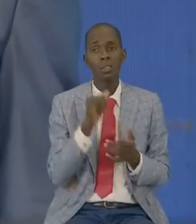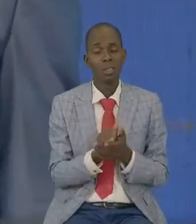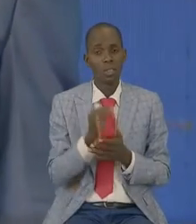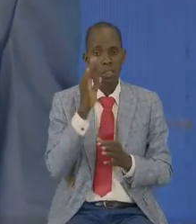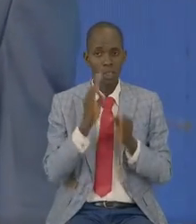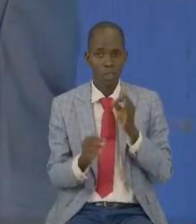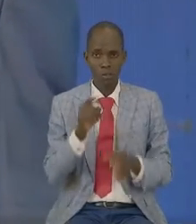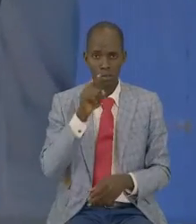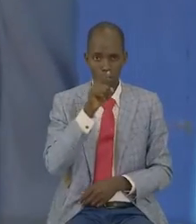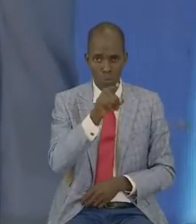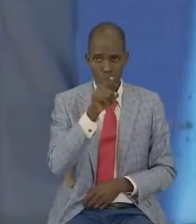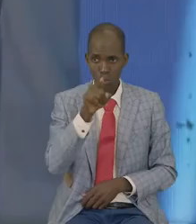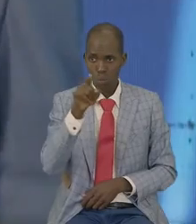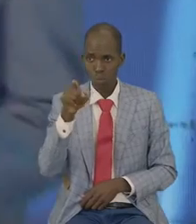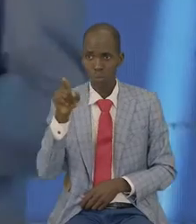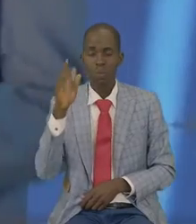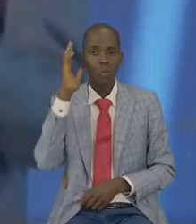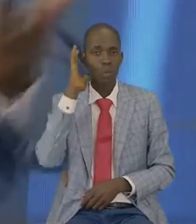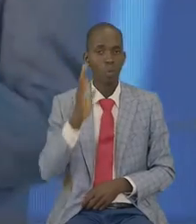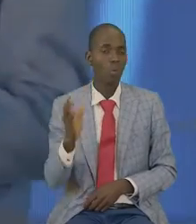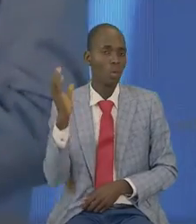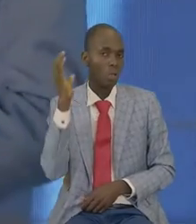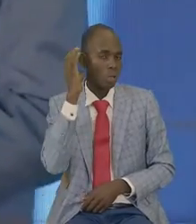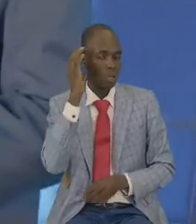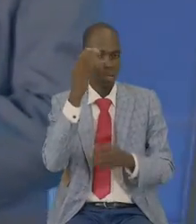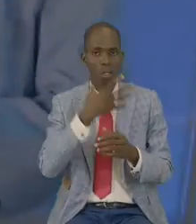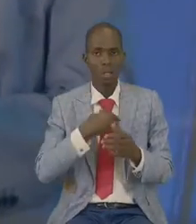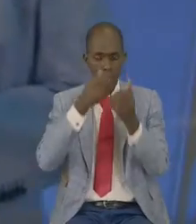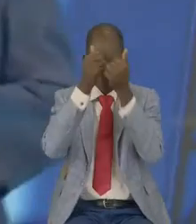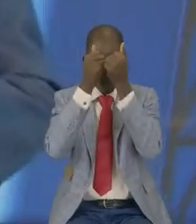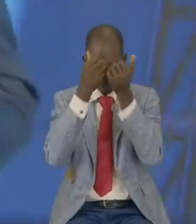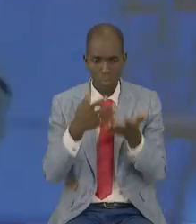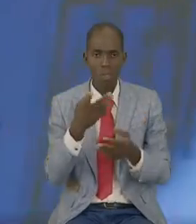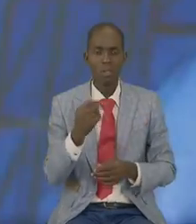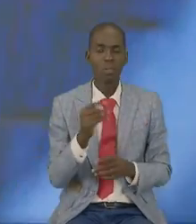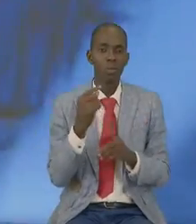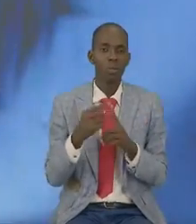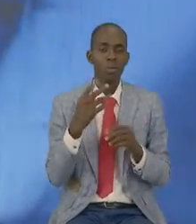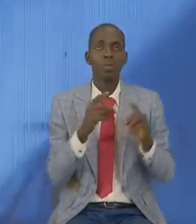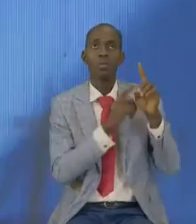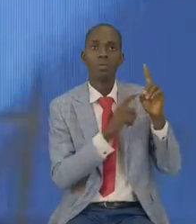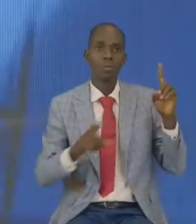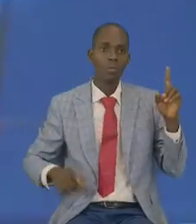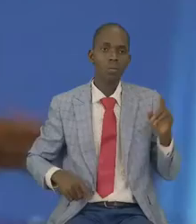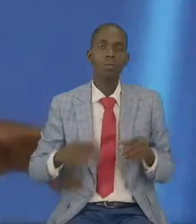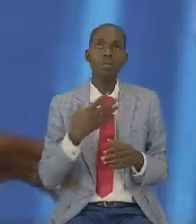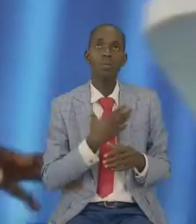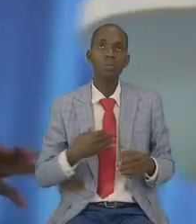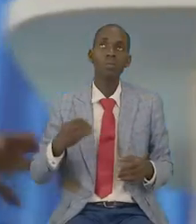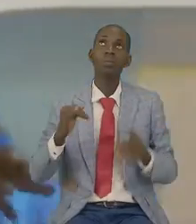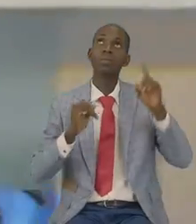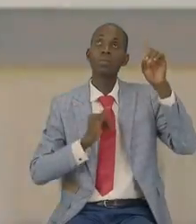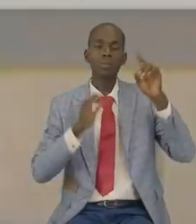you will hearken to the voice of the Lord your God, and you will deal